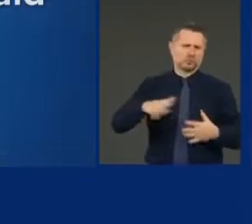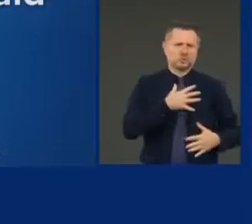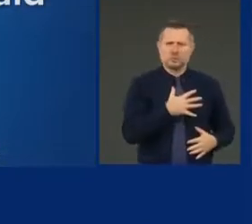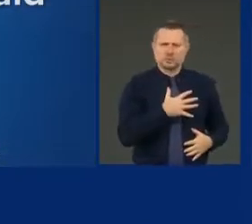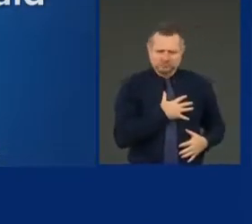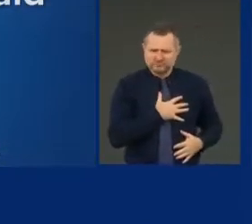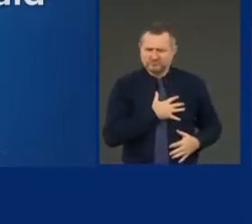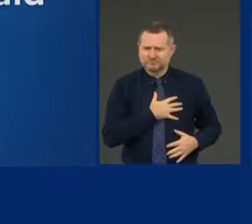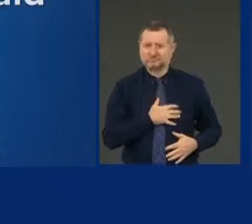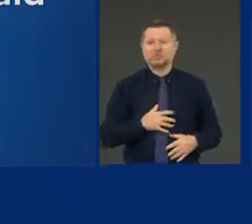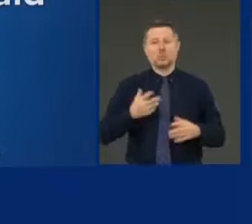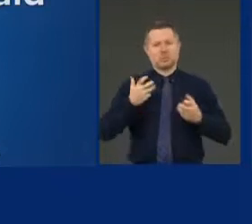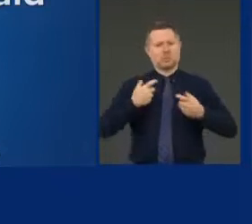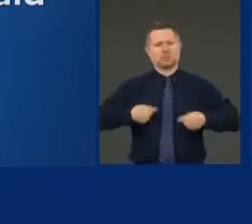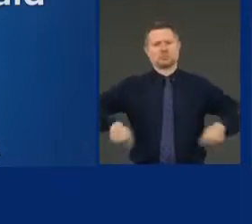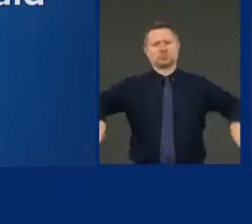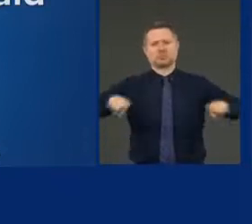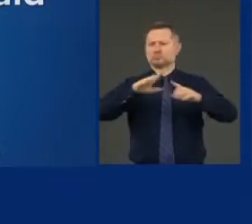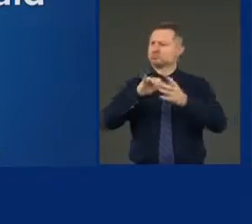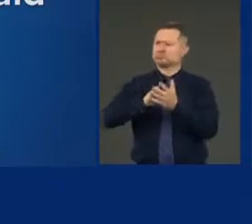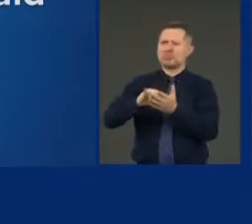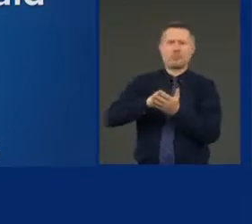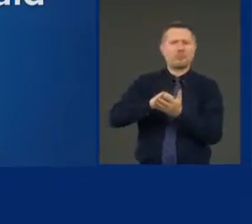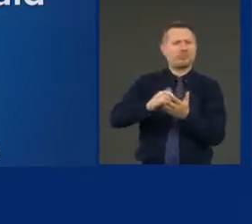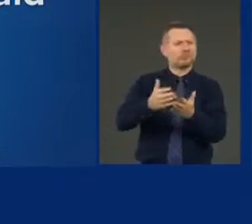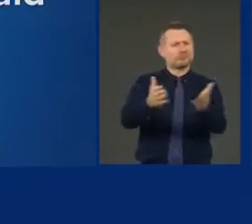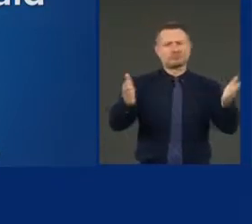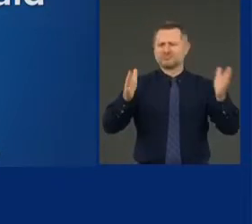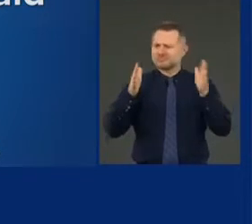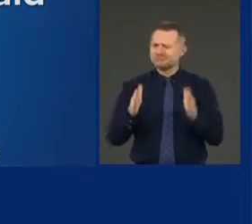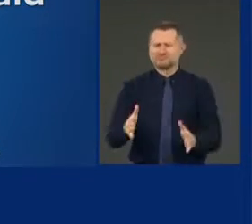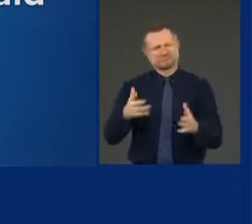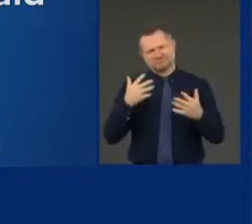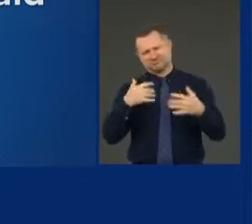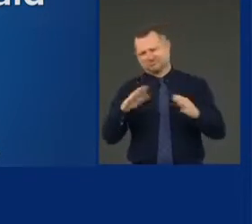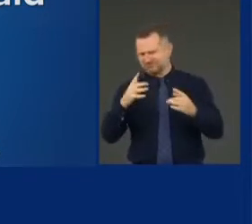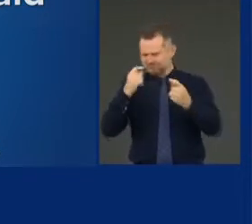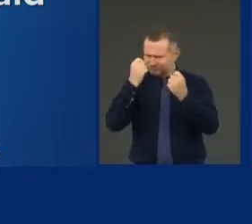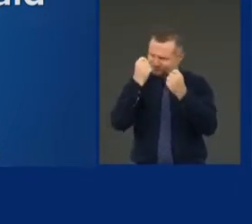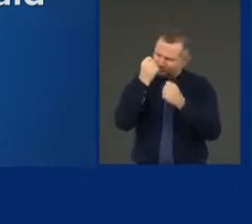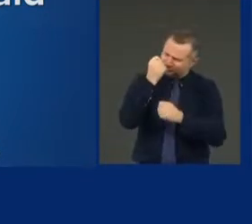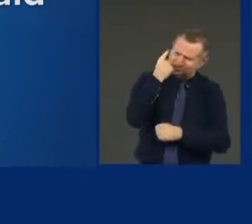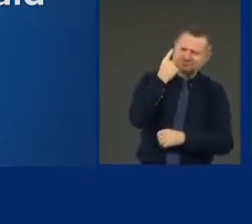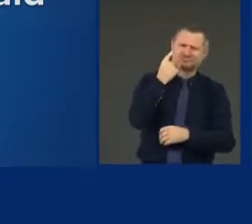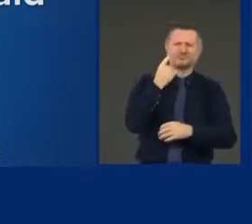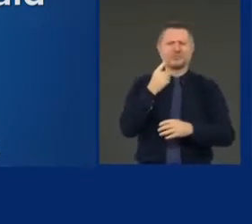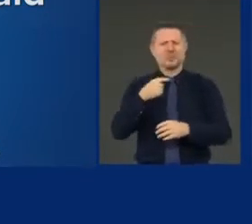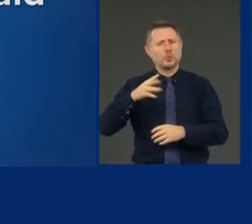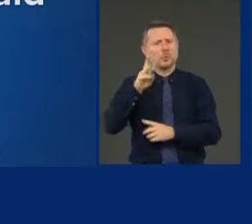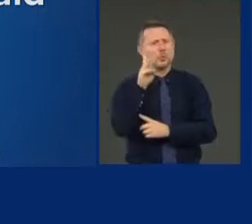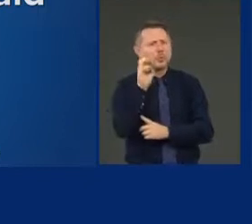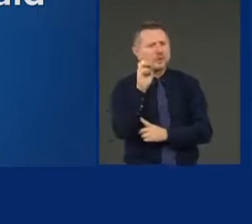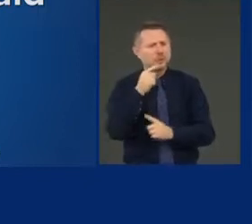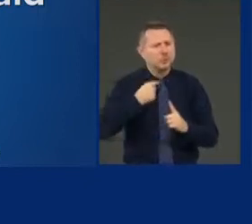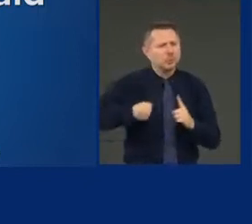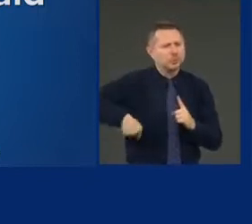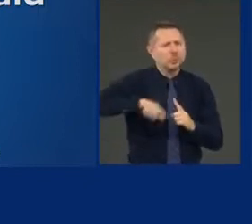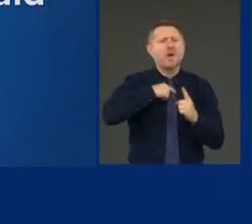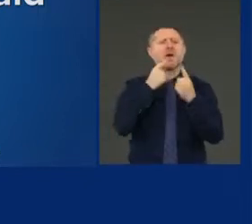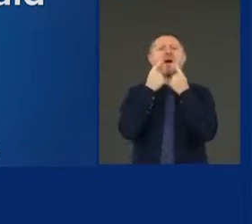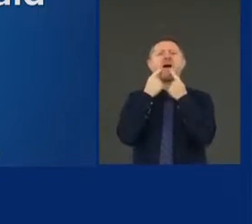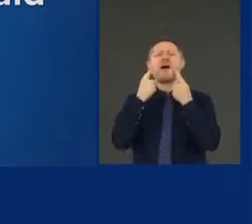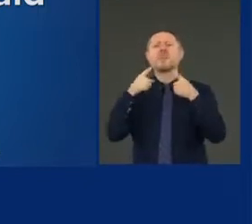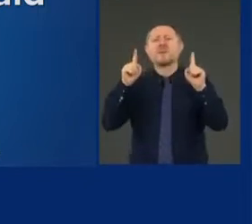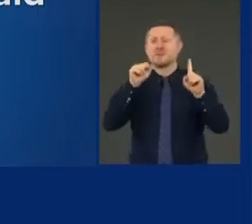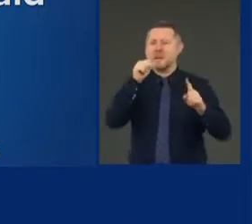want New Yorkers to take note of what we have done. We accomplished this. This is not